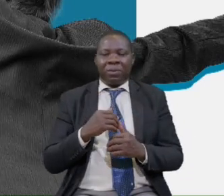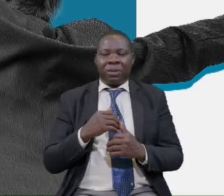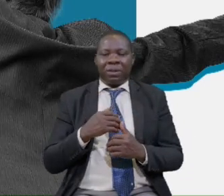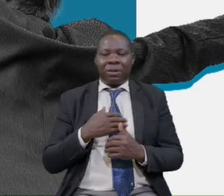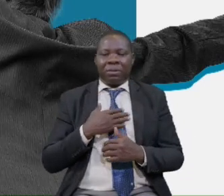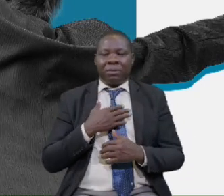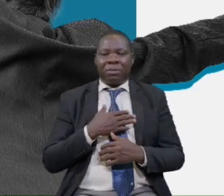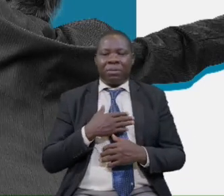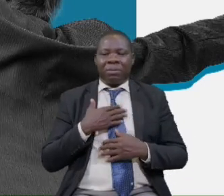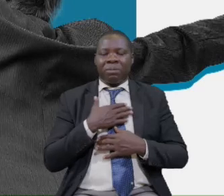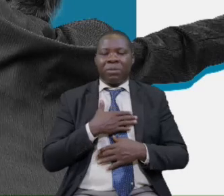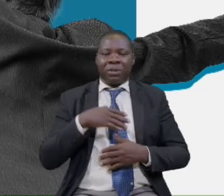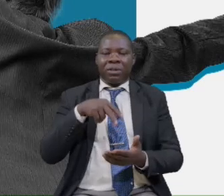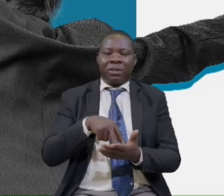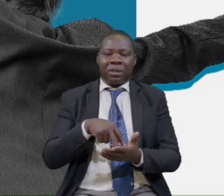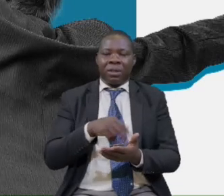until you fill